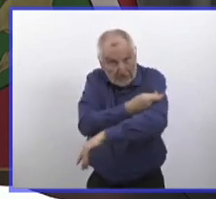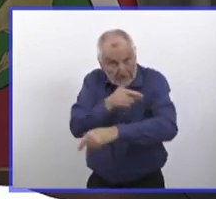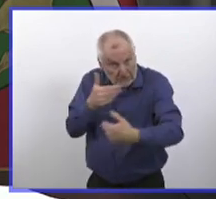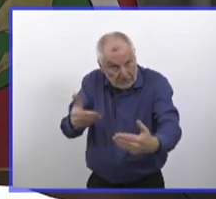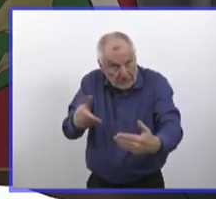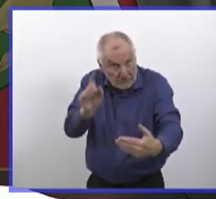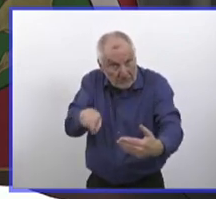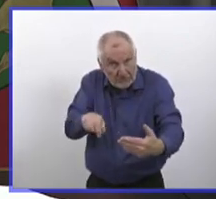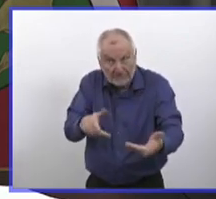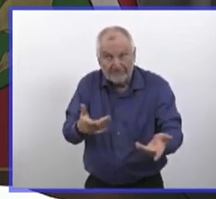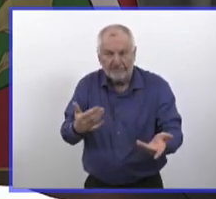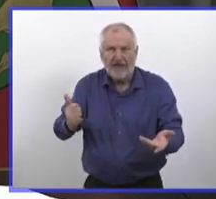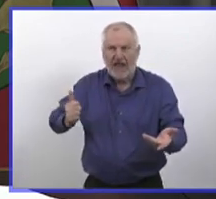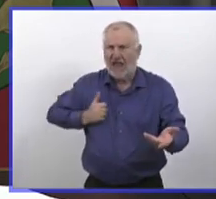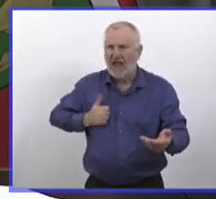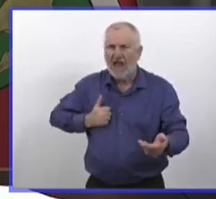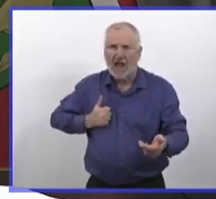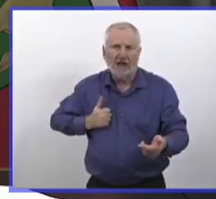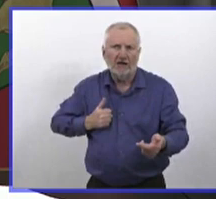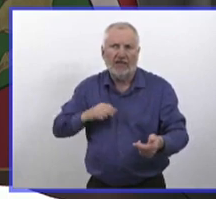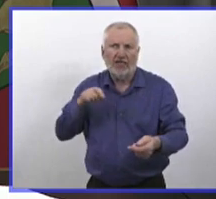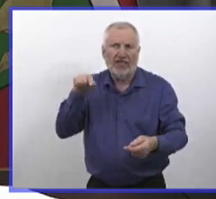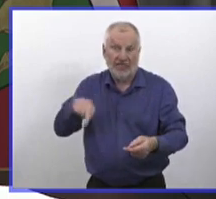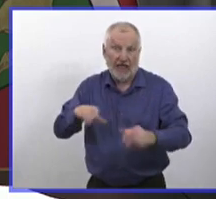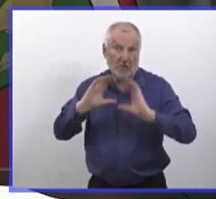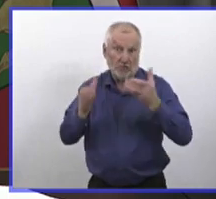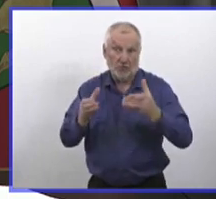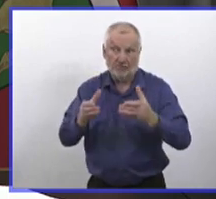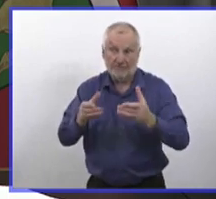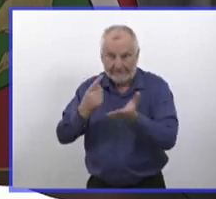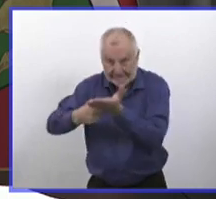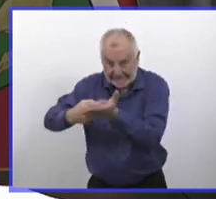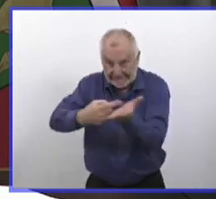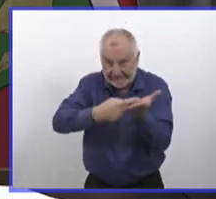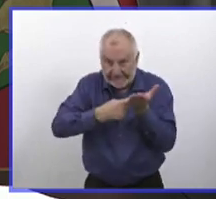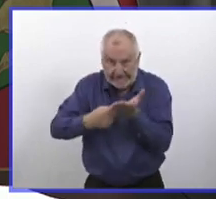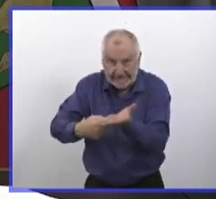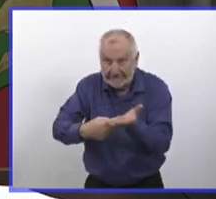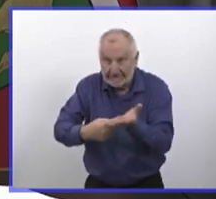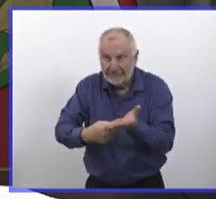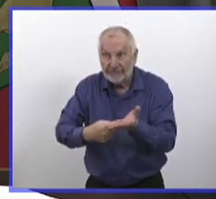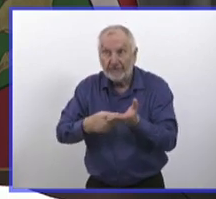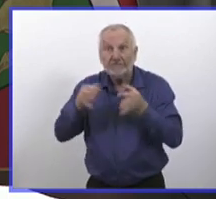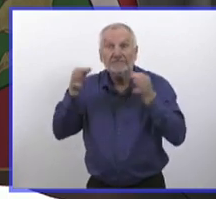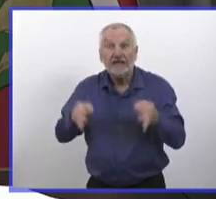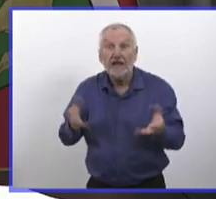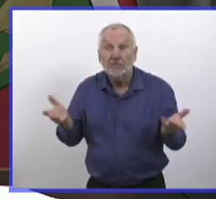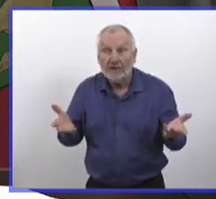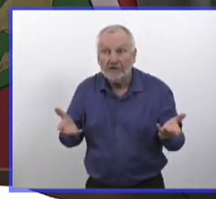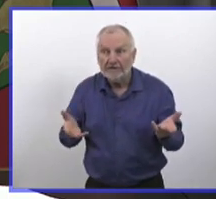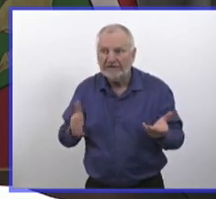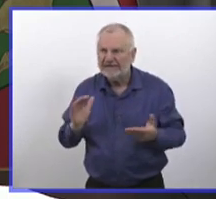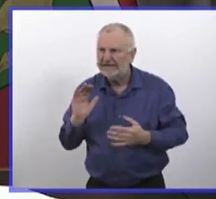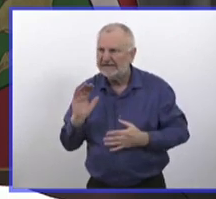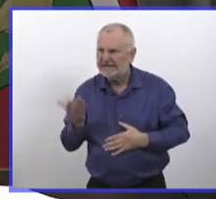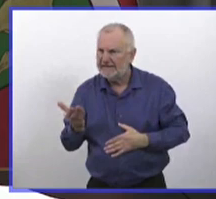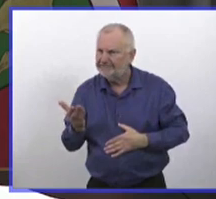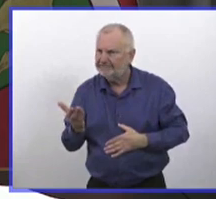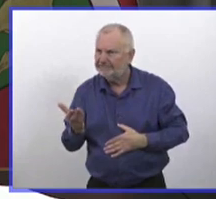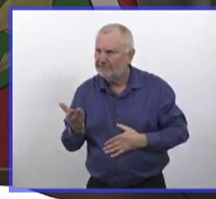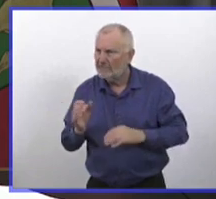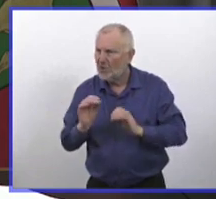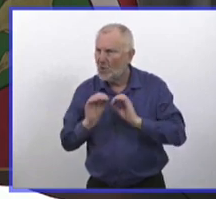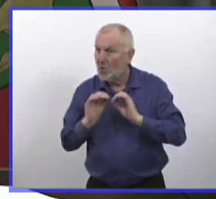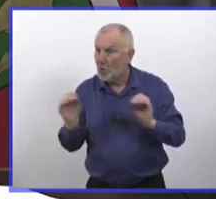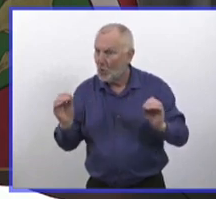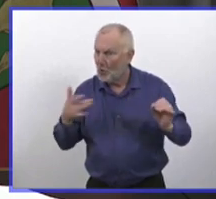Canada, really is advising that there's no clear concerns